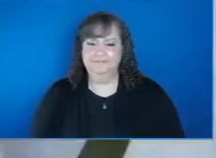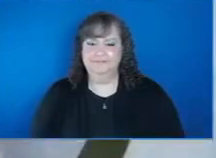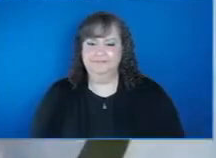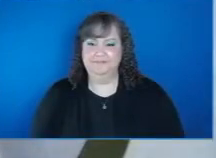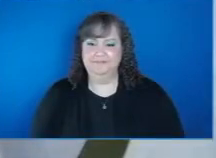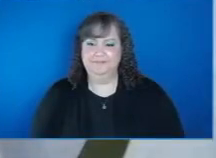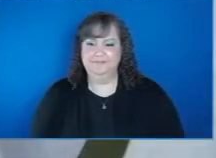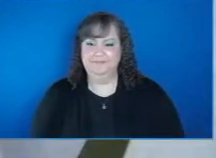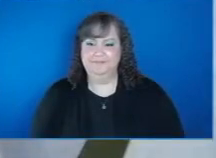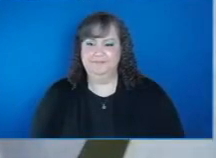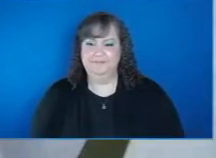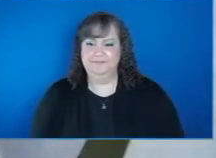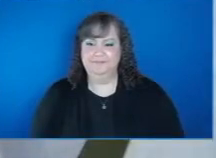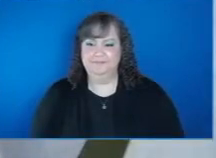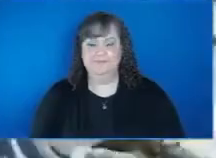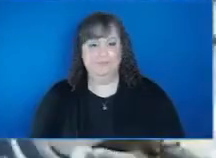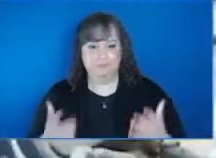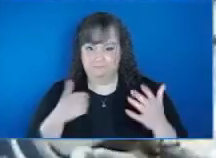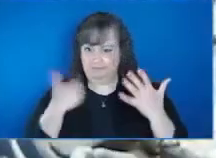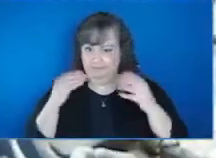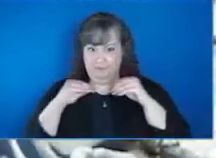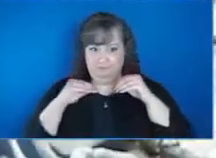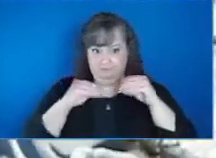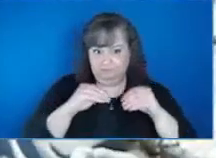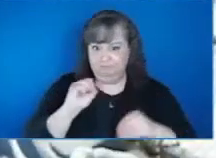I've redirected Shane successfully.